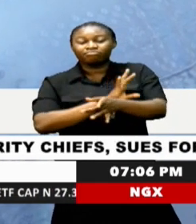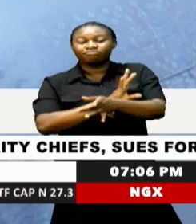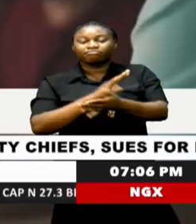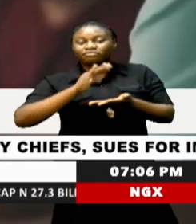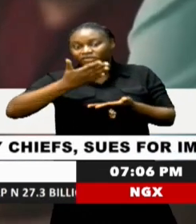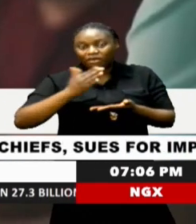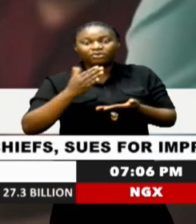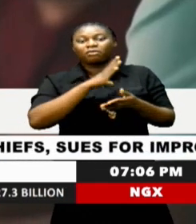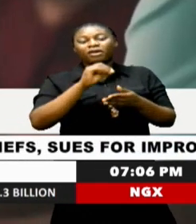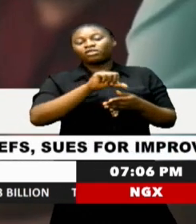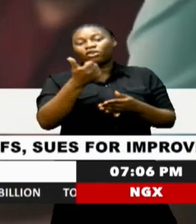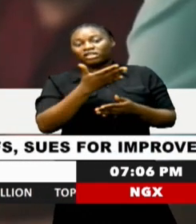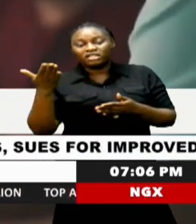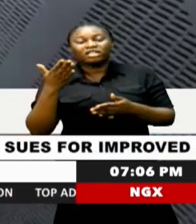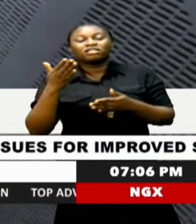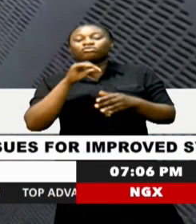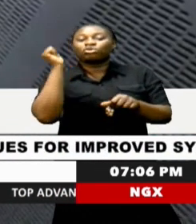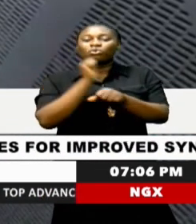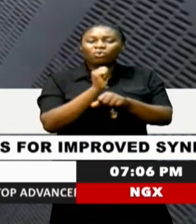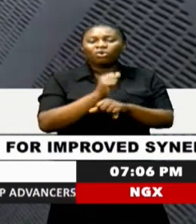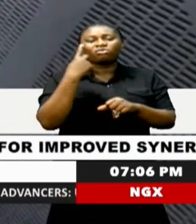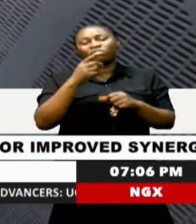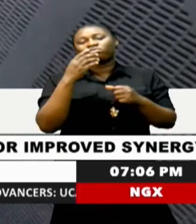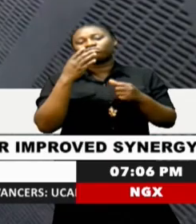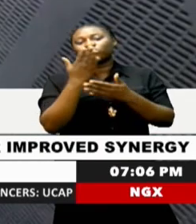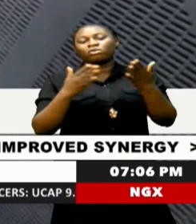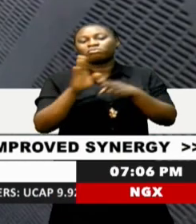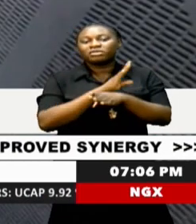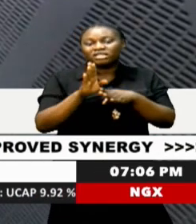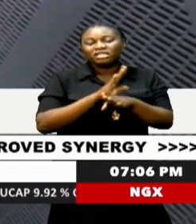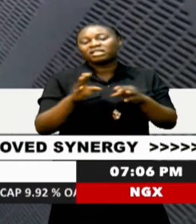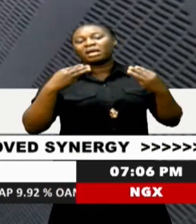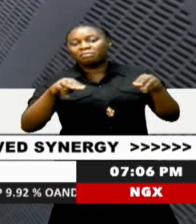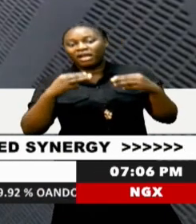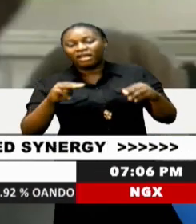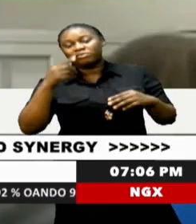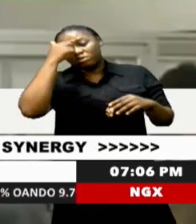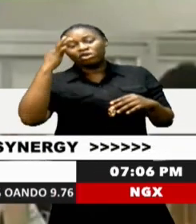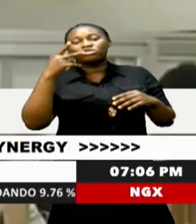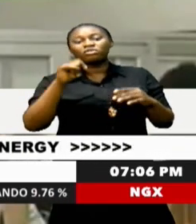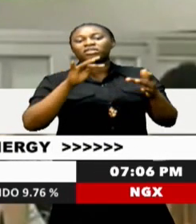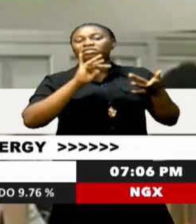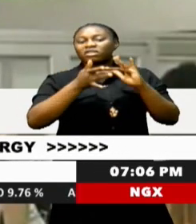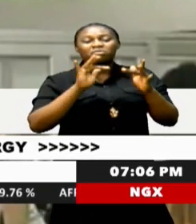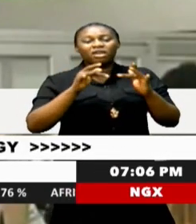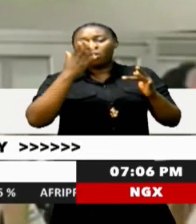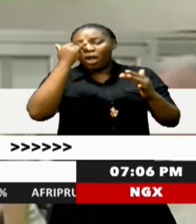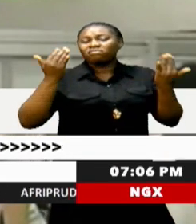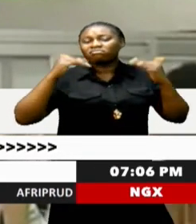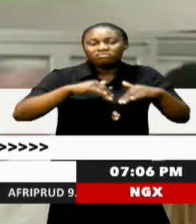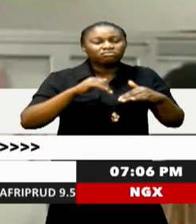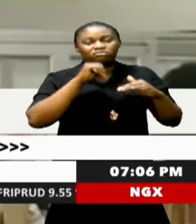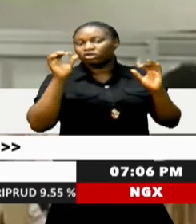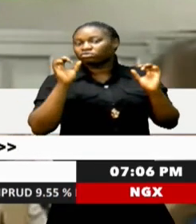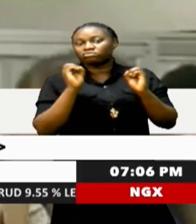outfit in the UK was temporarily forced off air. The cause of the outage is unclear, but many of those